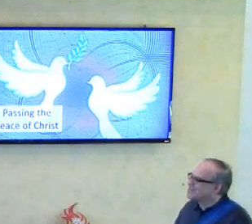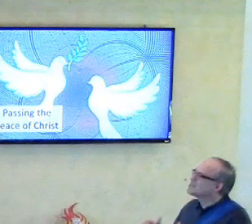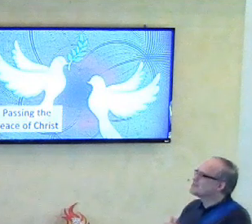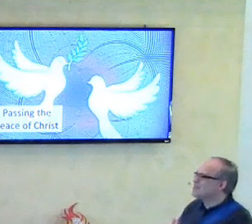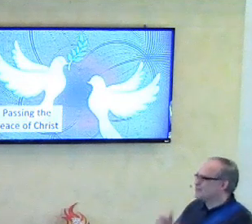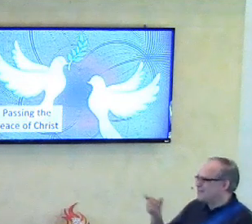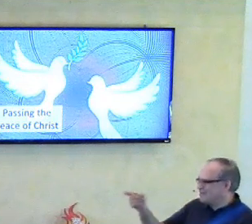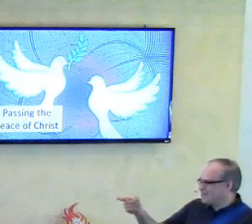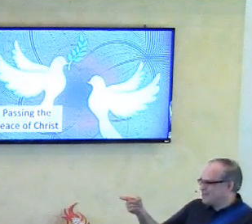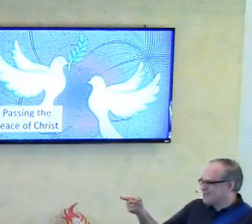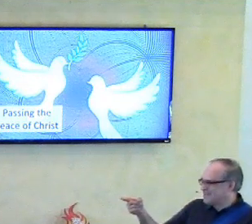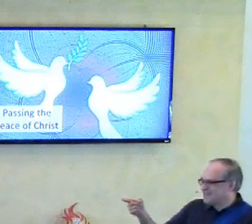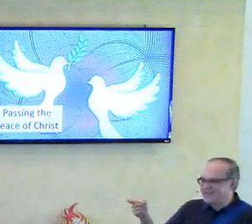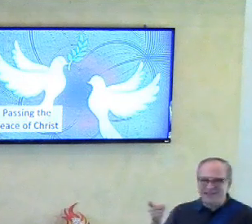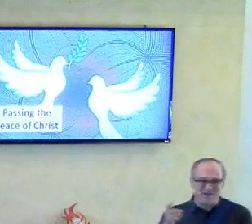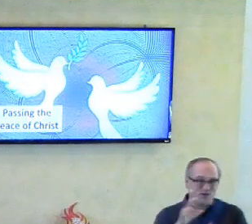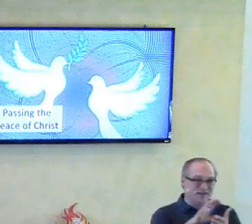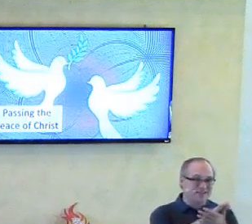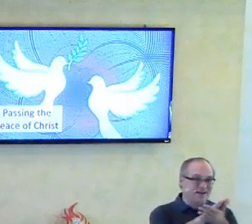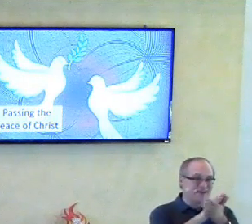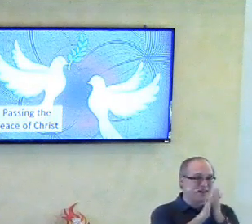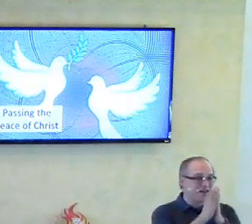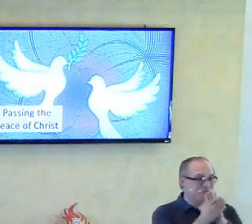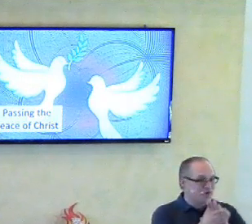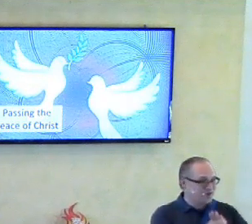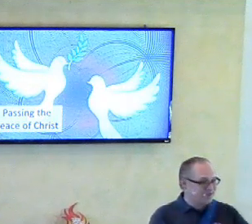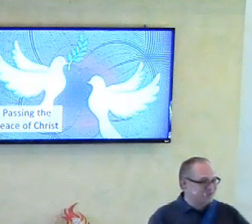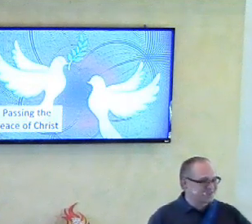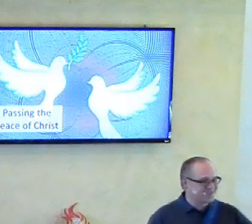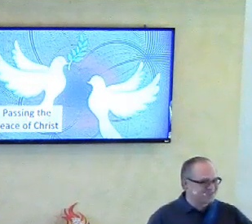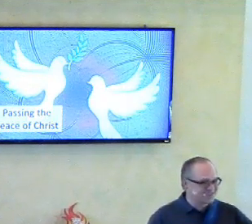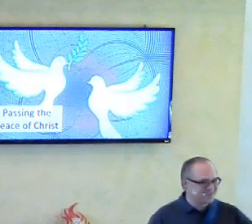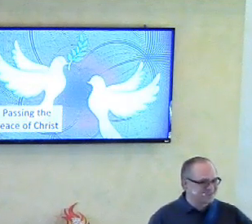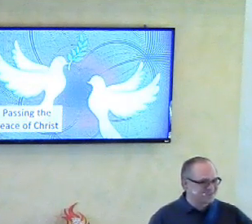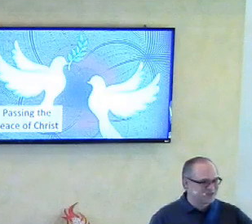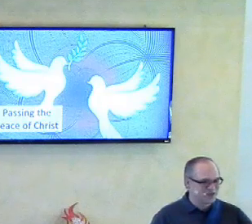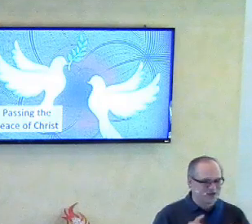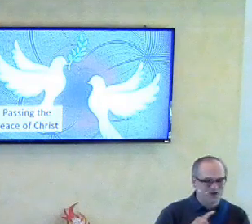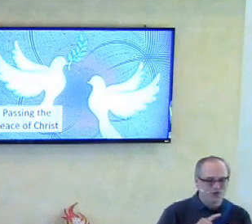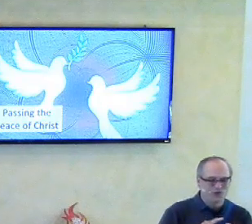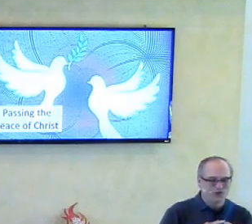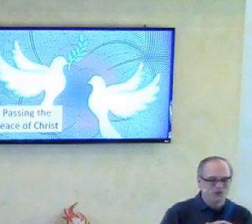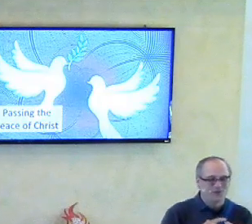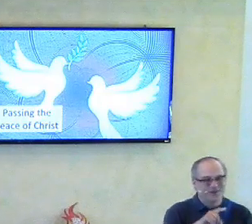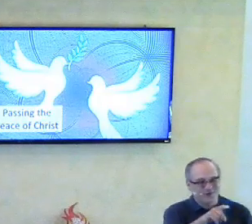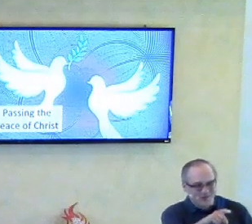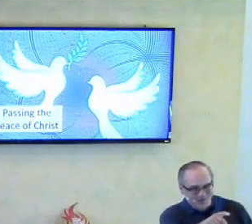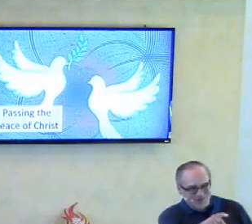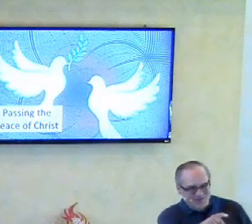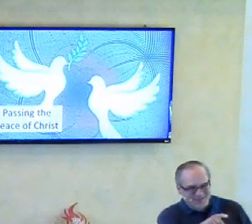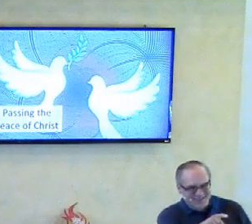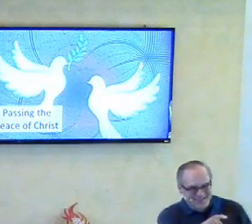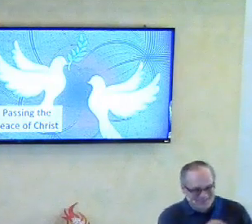Peace be with you. And if you want to sign it, peace to